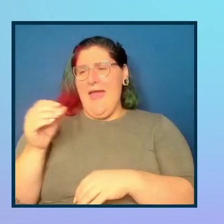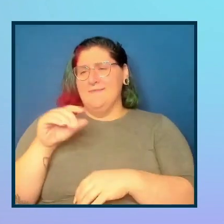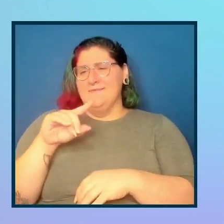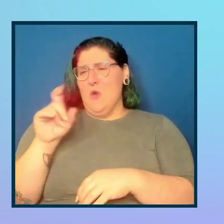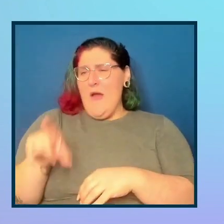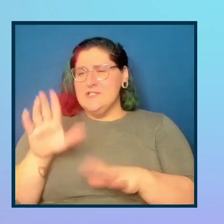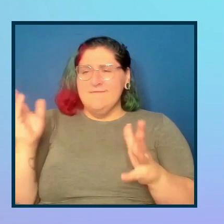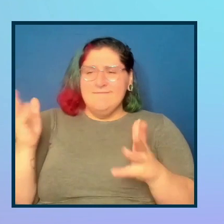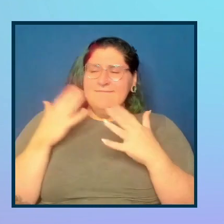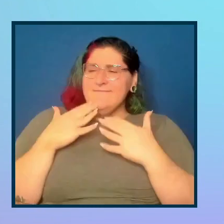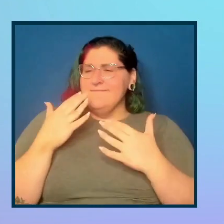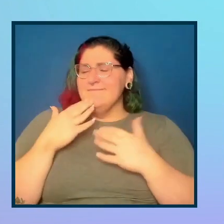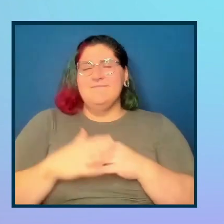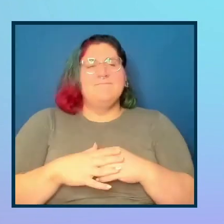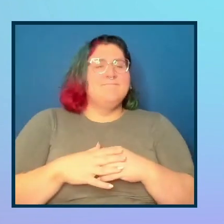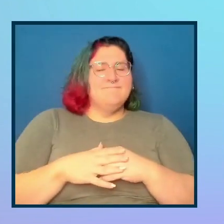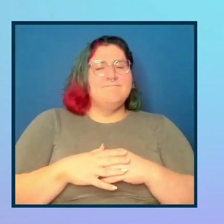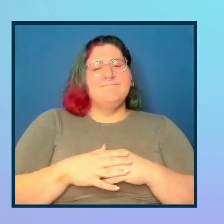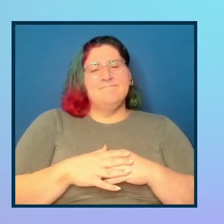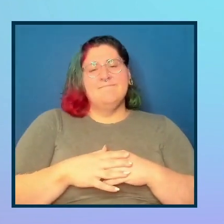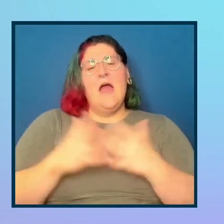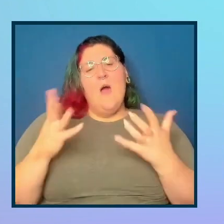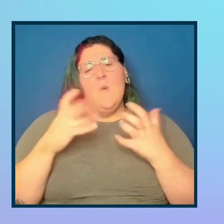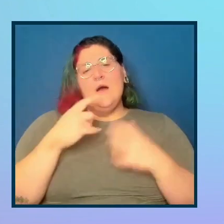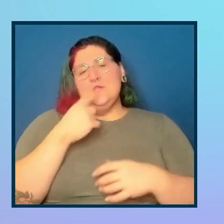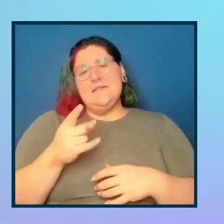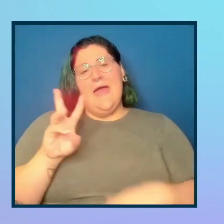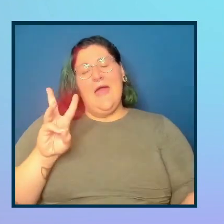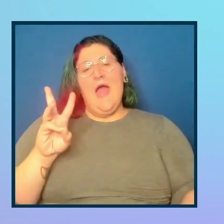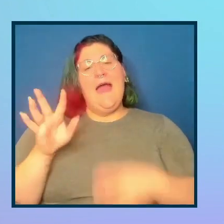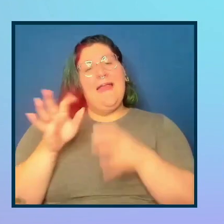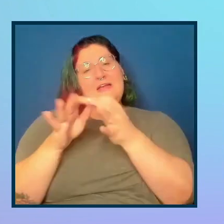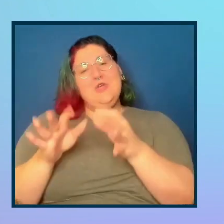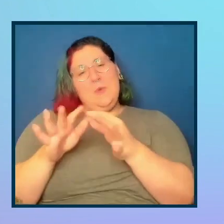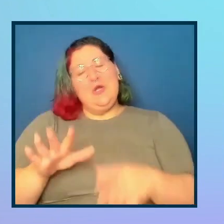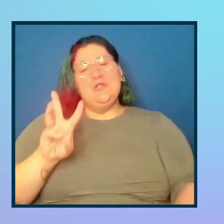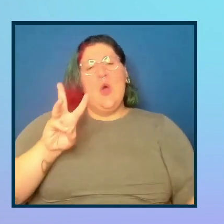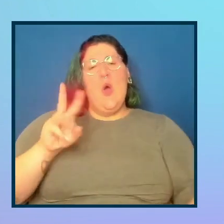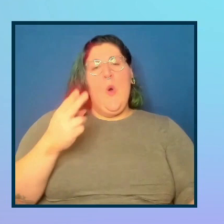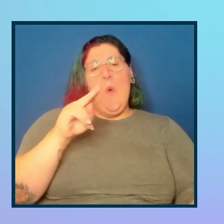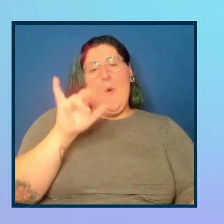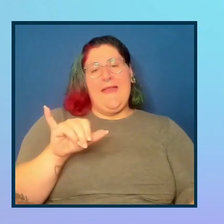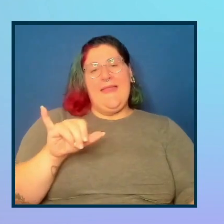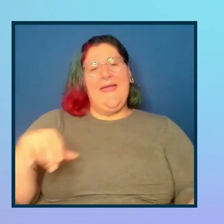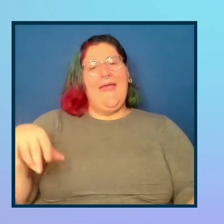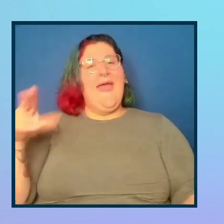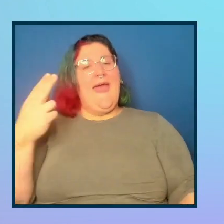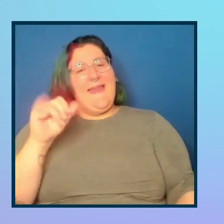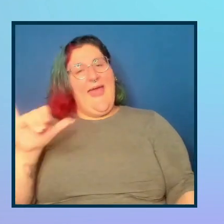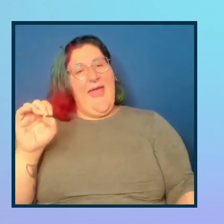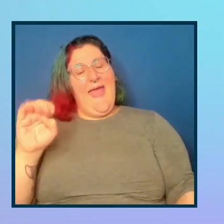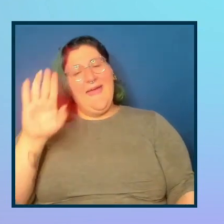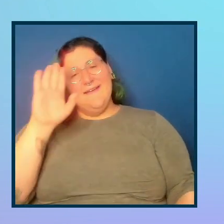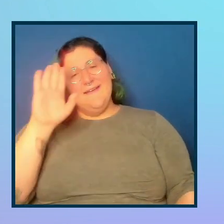Deb, thank you, and like to say, Whitney and Hay, our ASL interpreters, thank you very, very